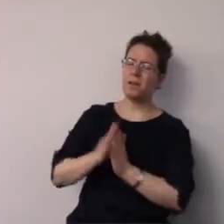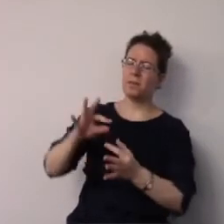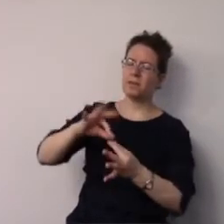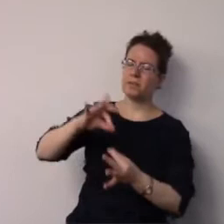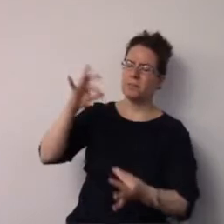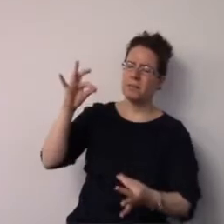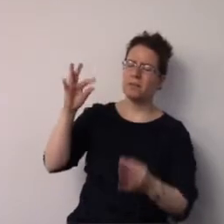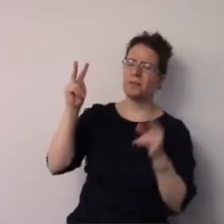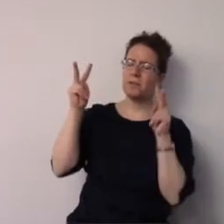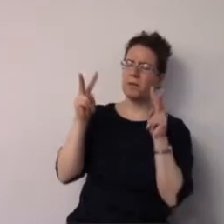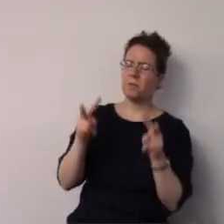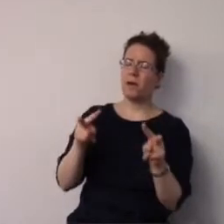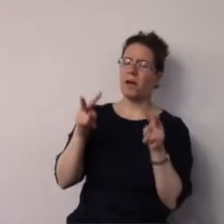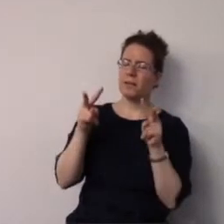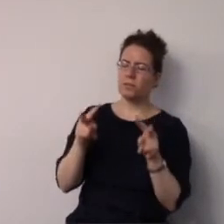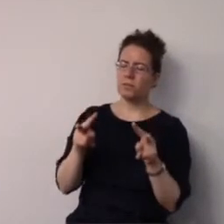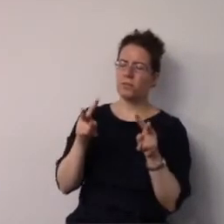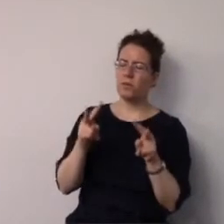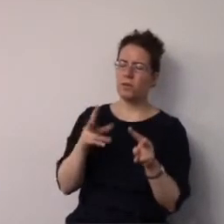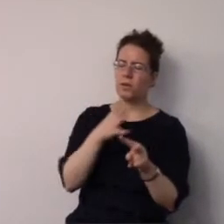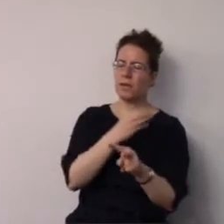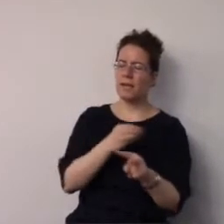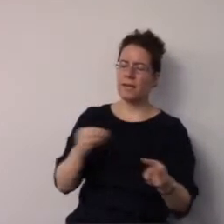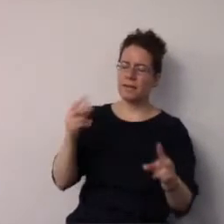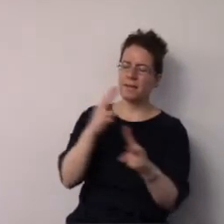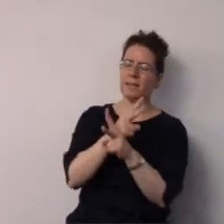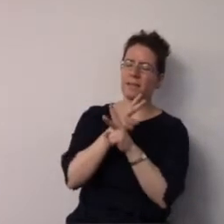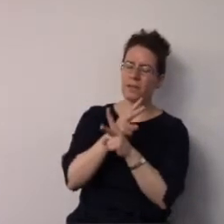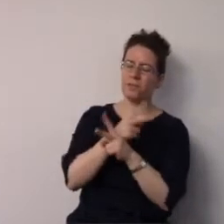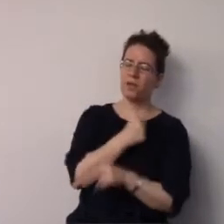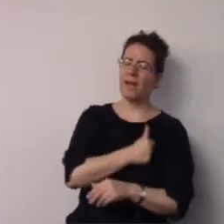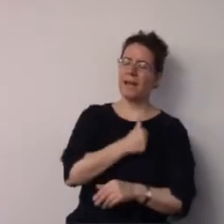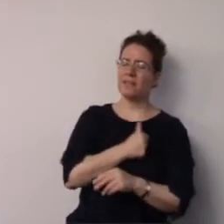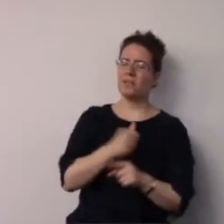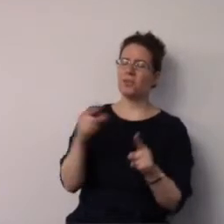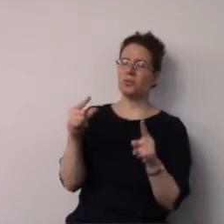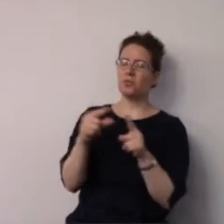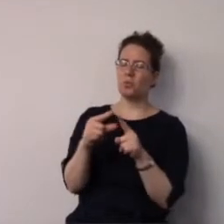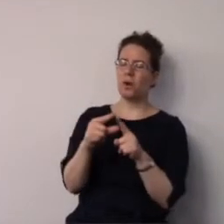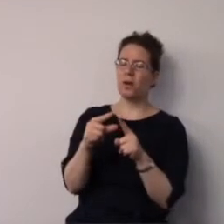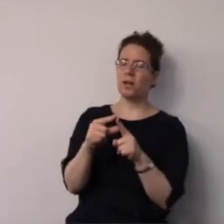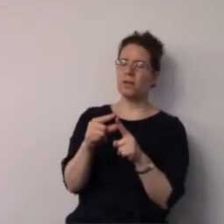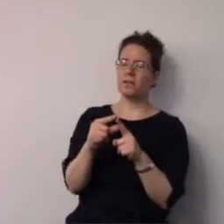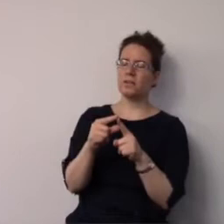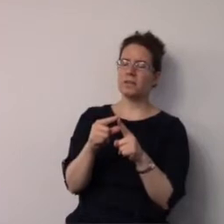I want to be, oh Lord, your child, and hear